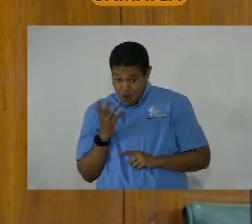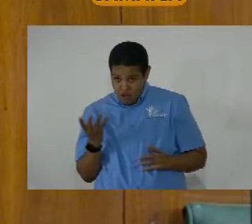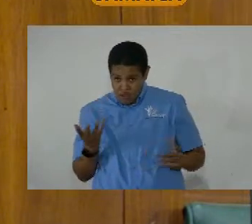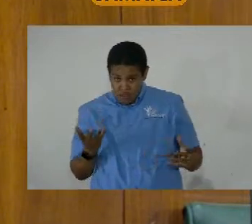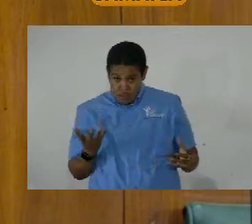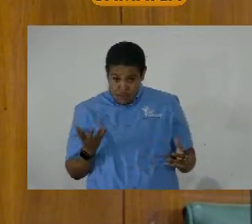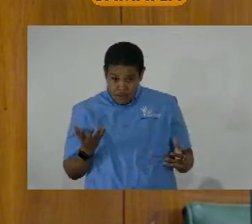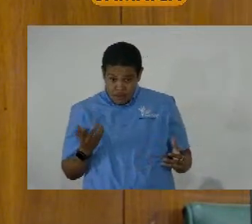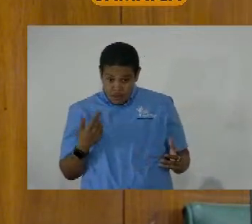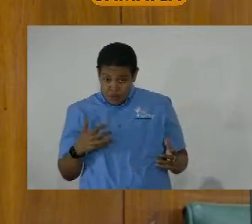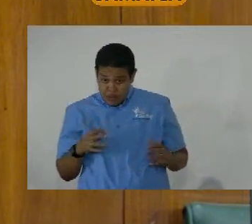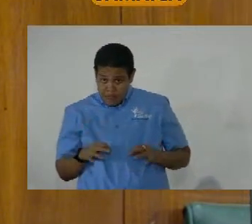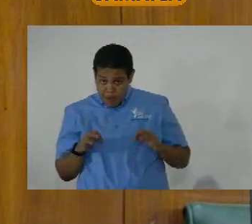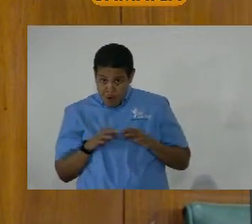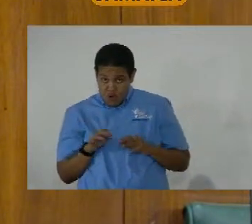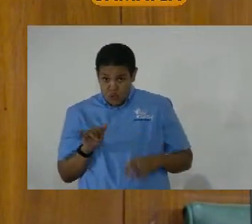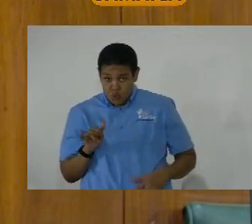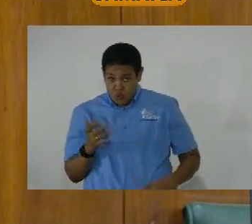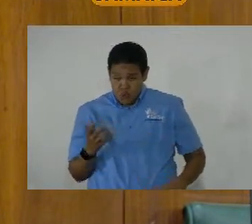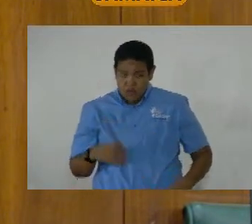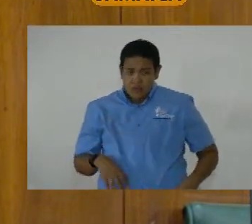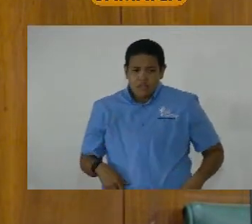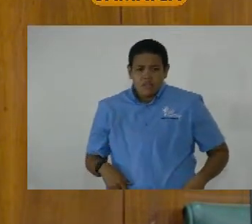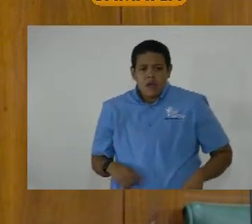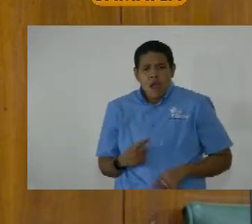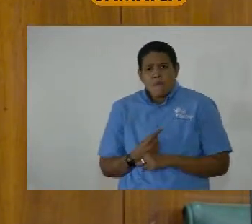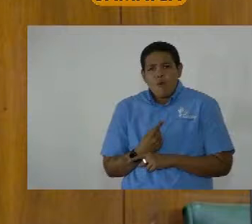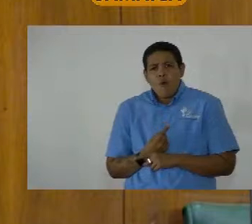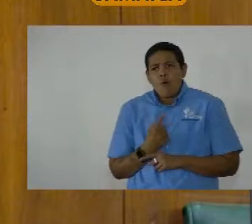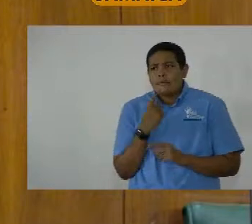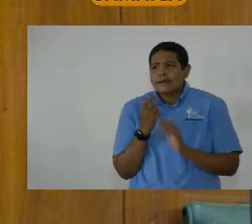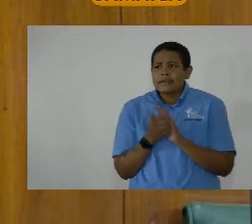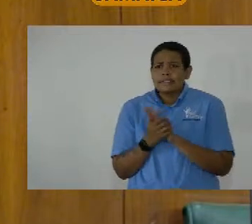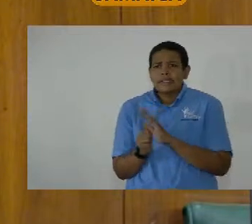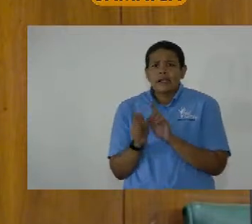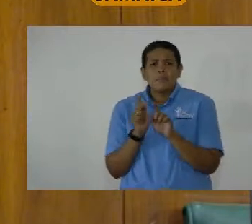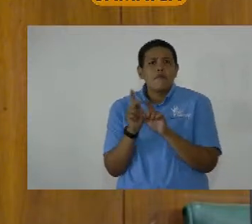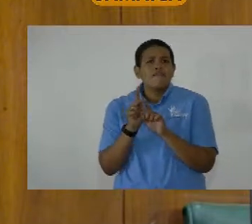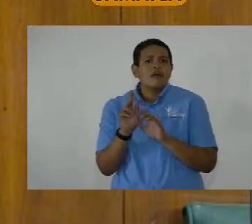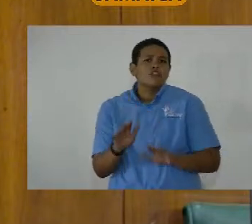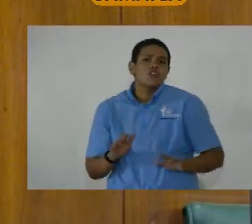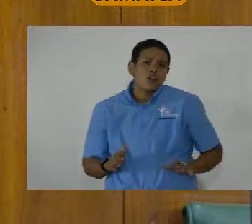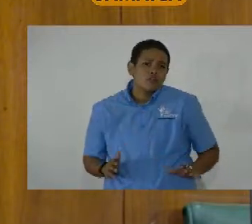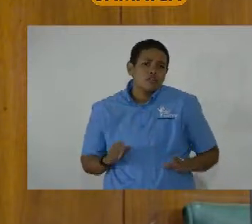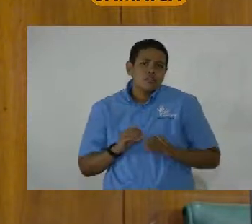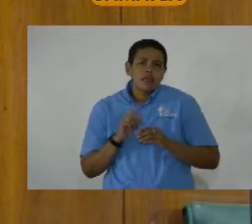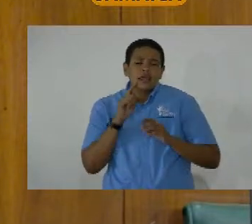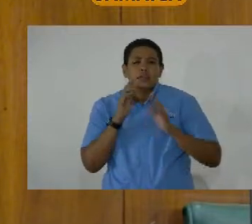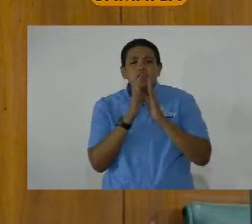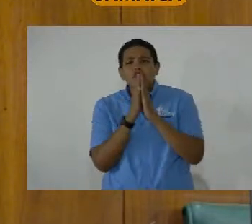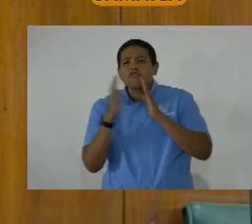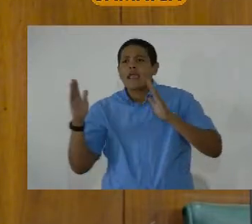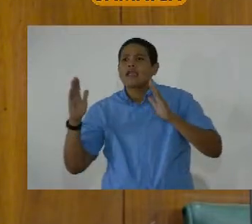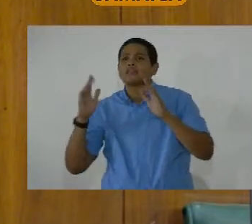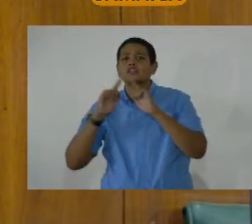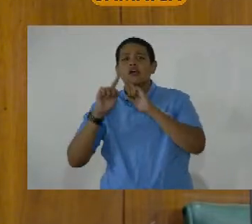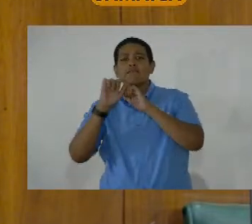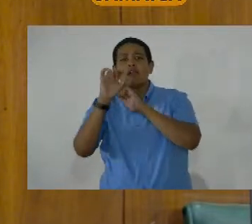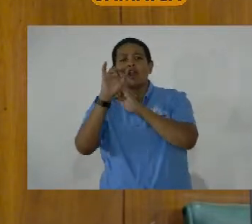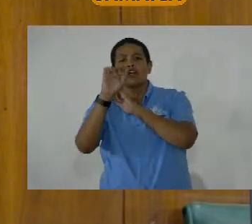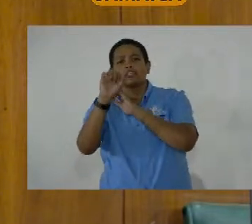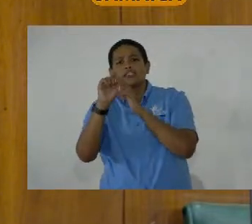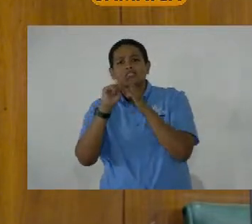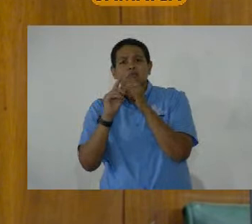and very importantly, the appropriately skilled professionals in the range of logistics